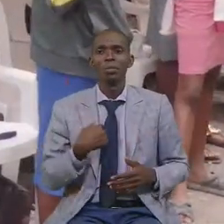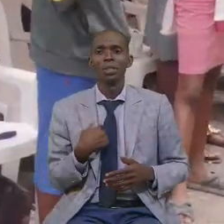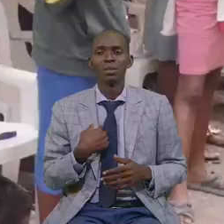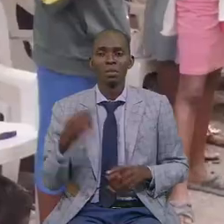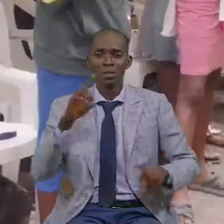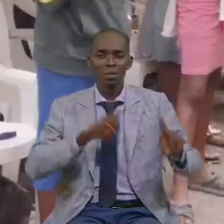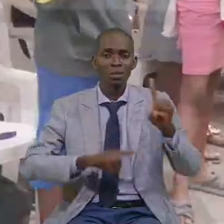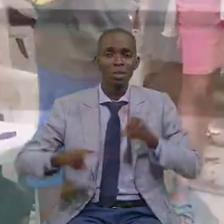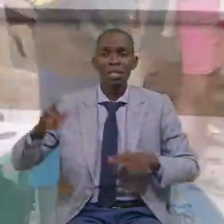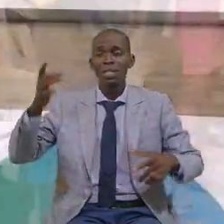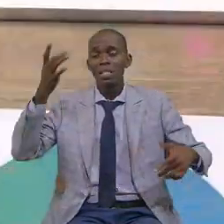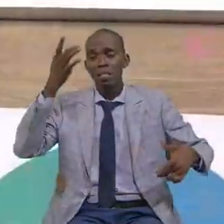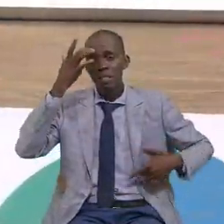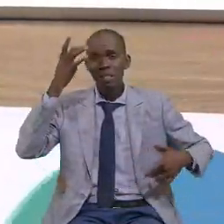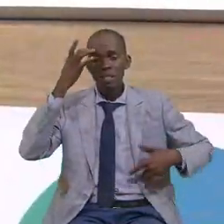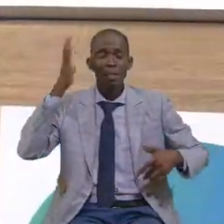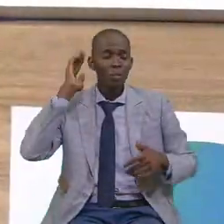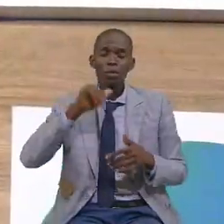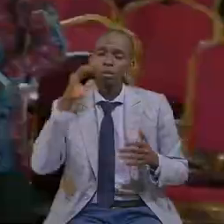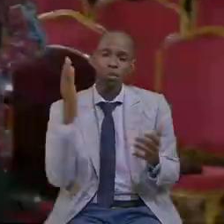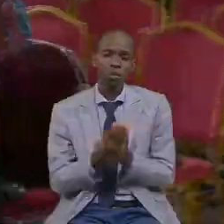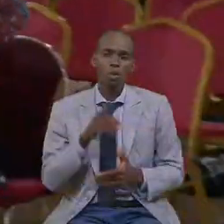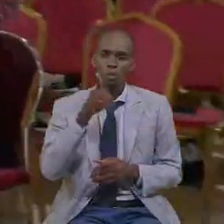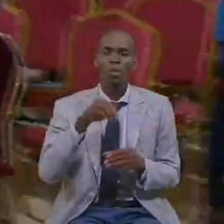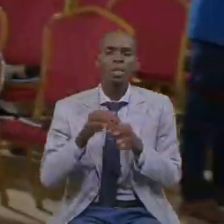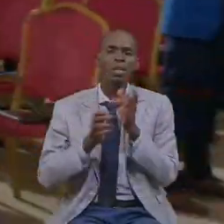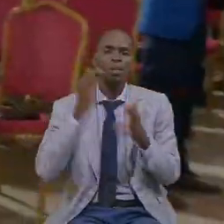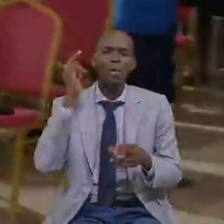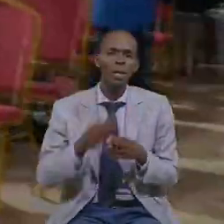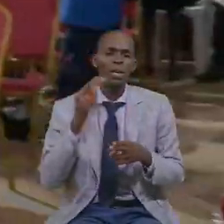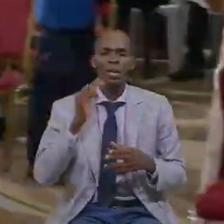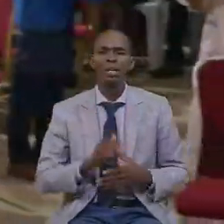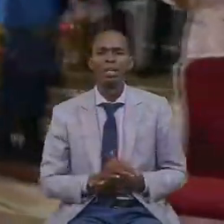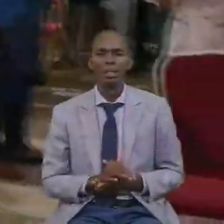Sickness will not stop you in Jesus' name.